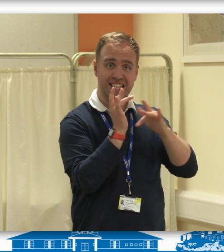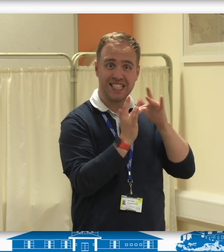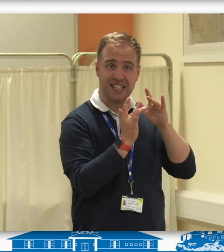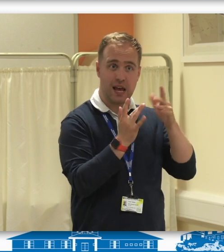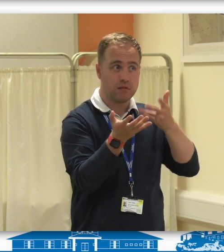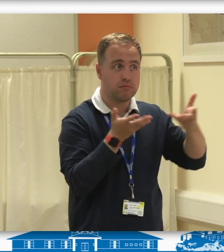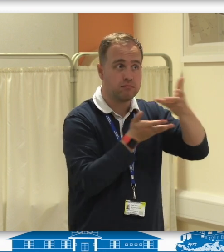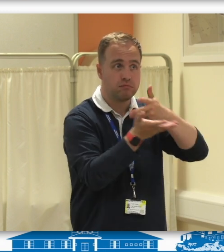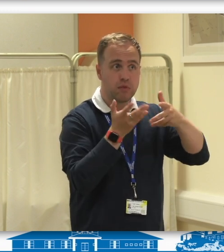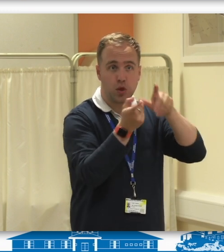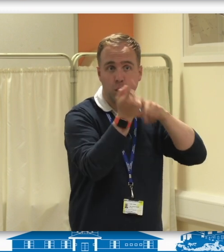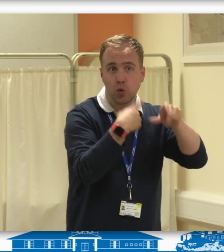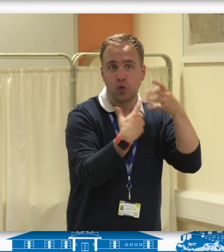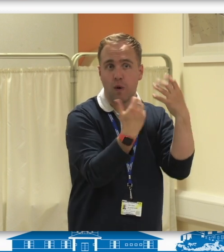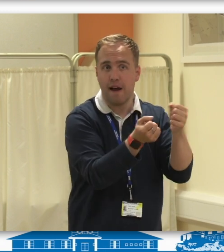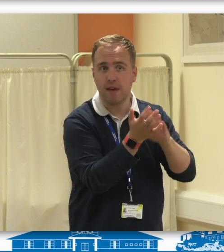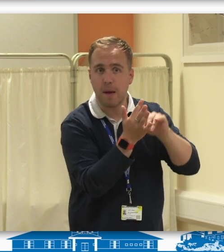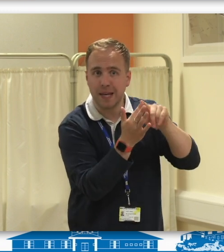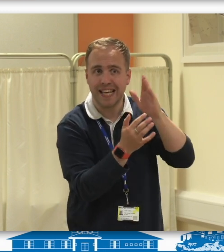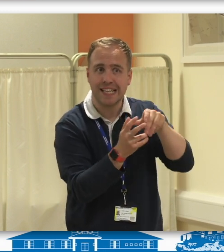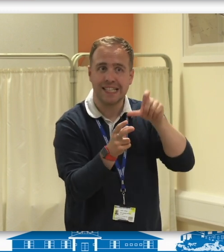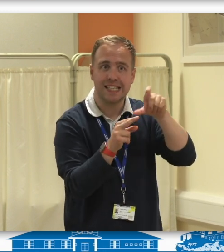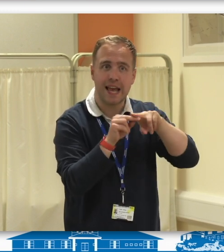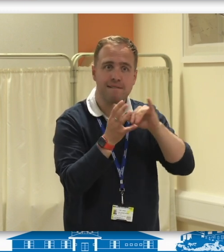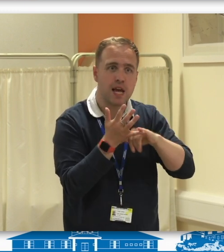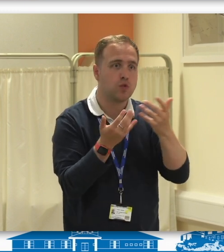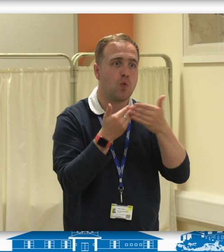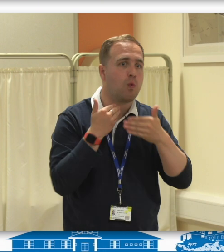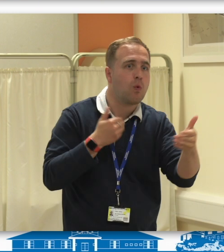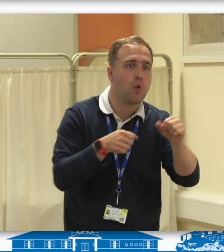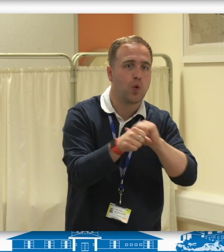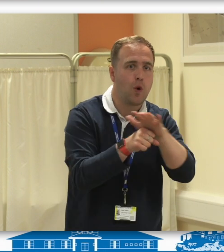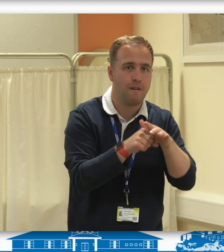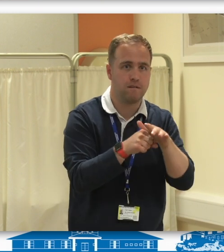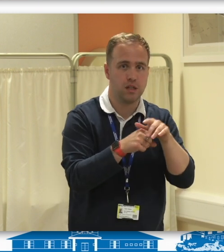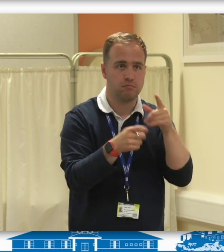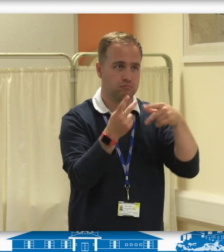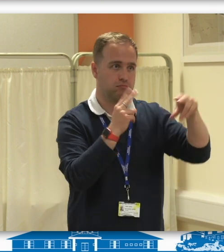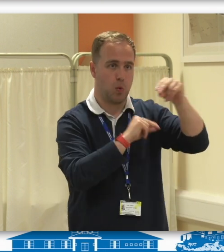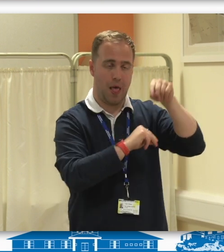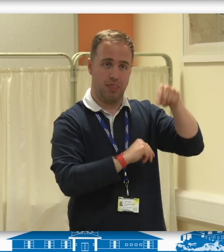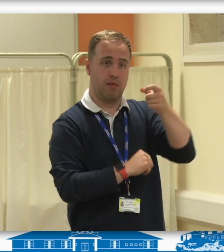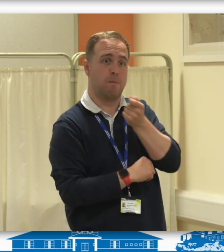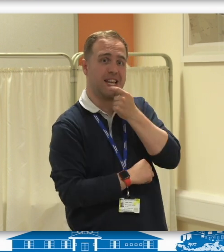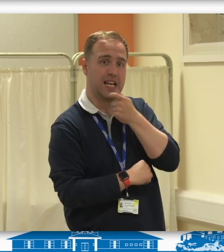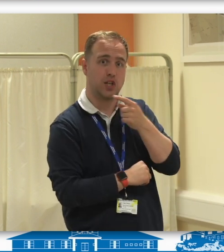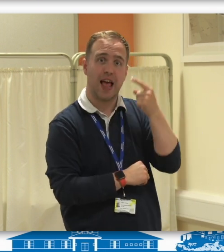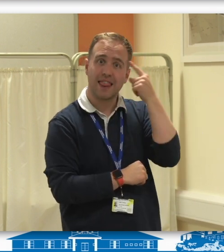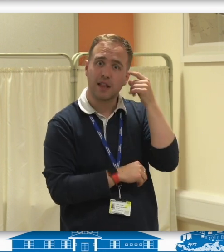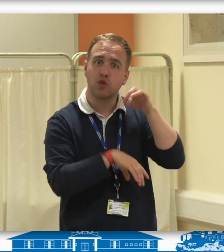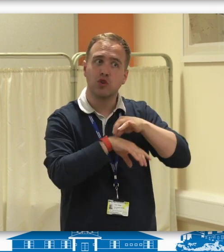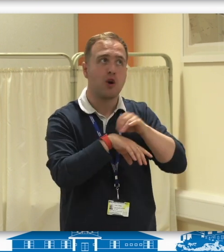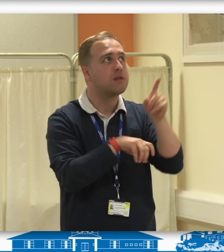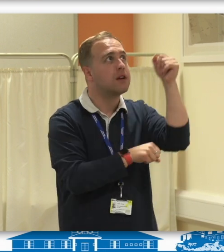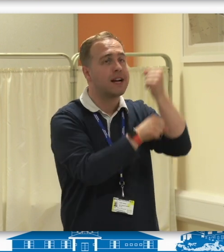amongst communities of people, particularly long COVID and ME CFS. I believe there is a doctor up in